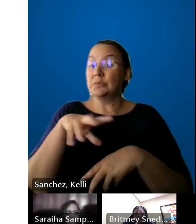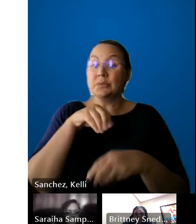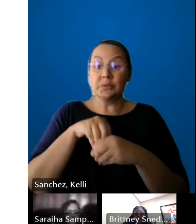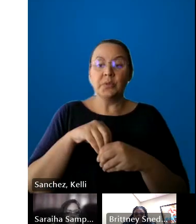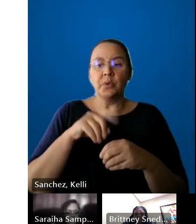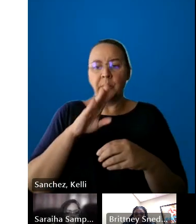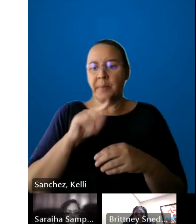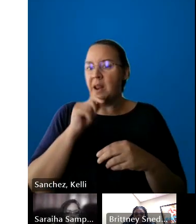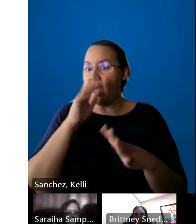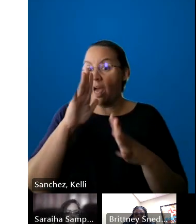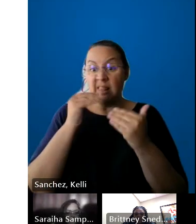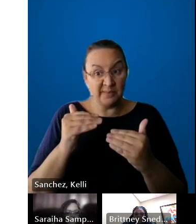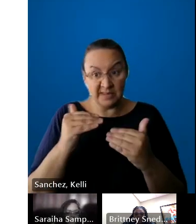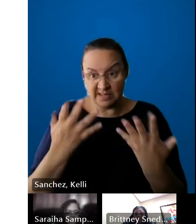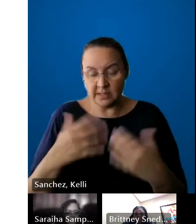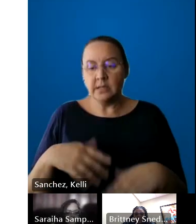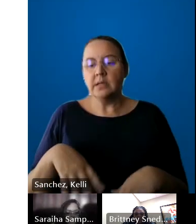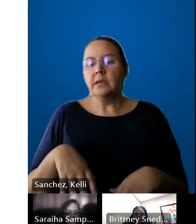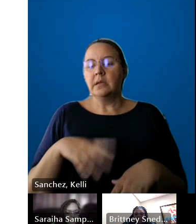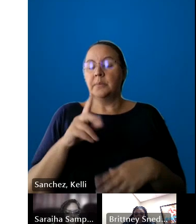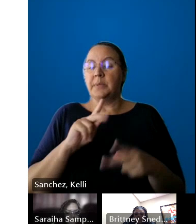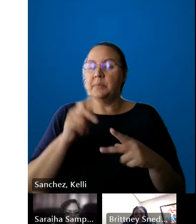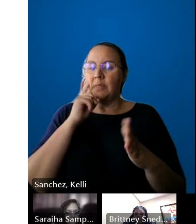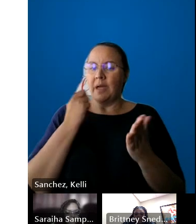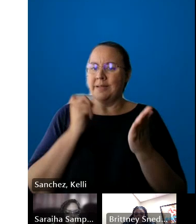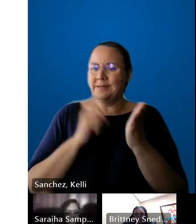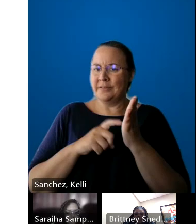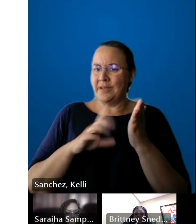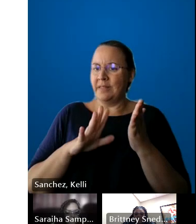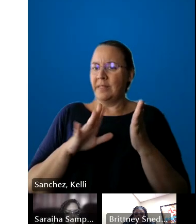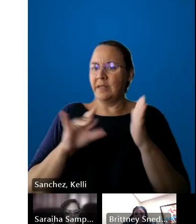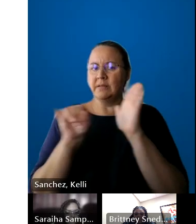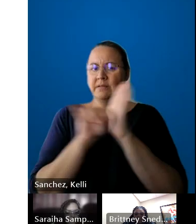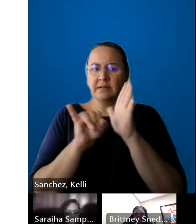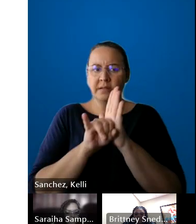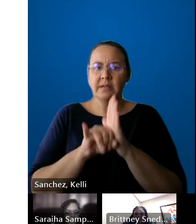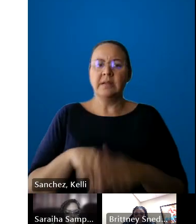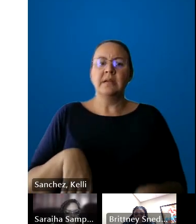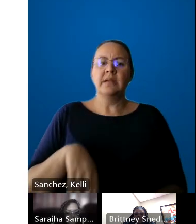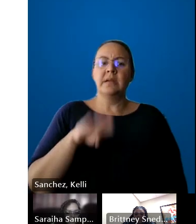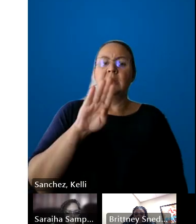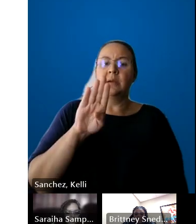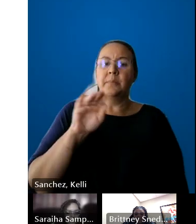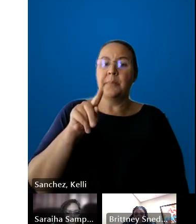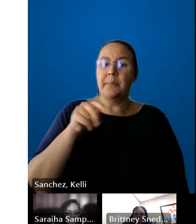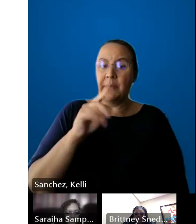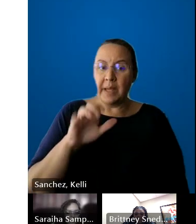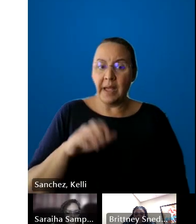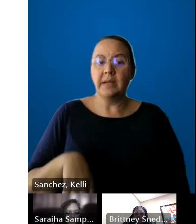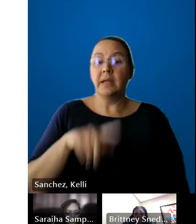not limited to, people who identify as BIPOC, people who belong to the